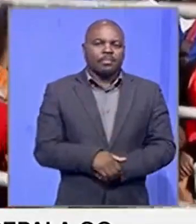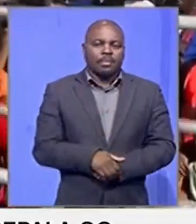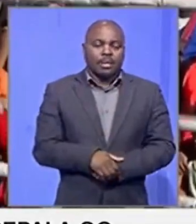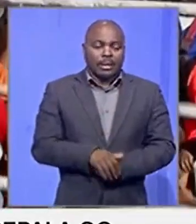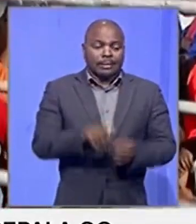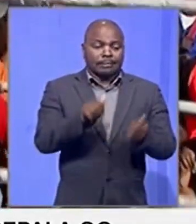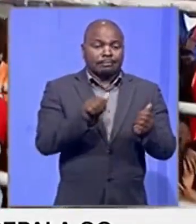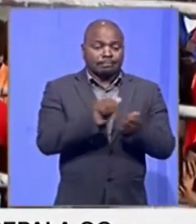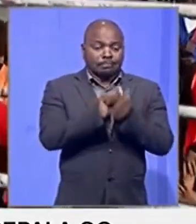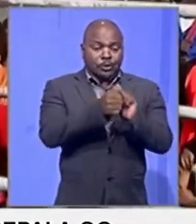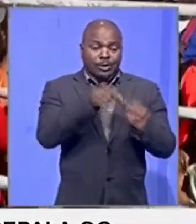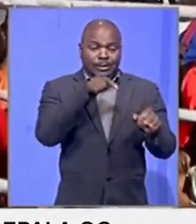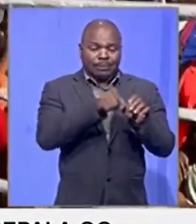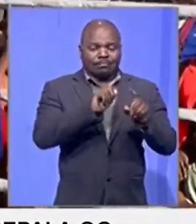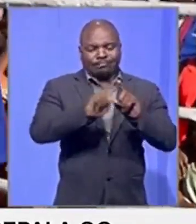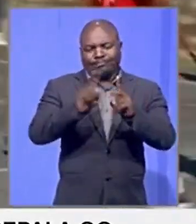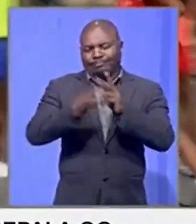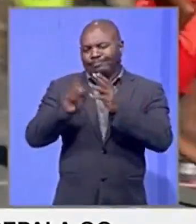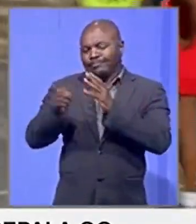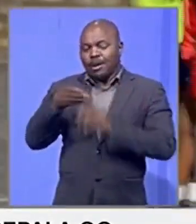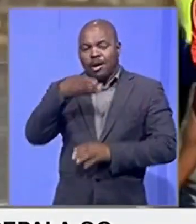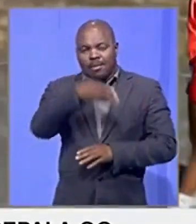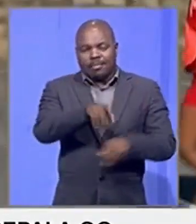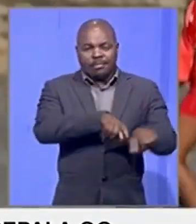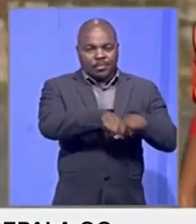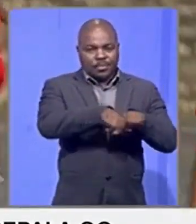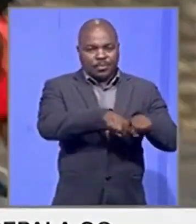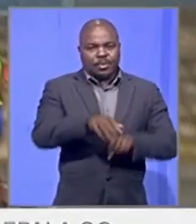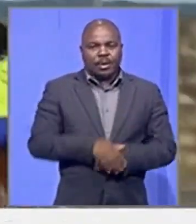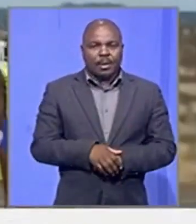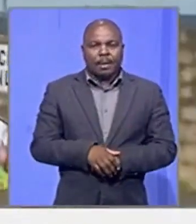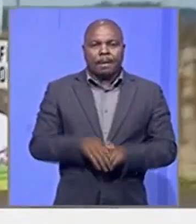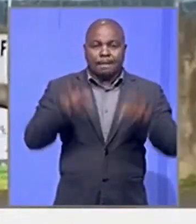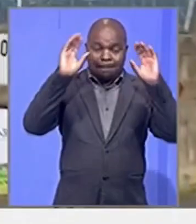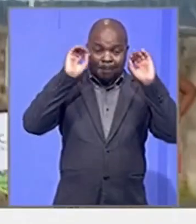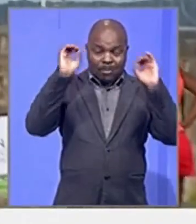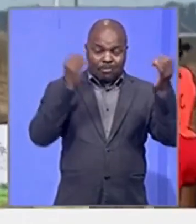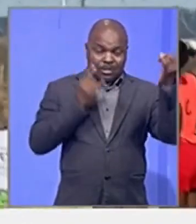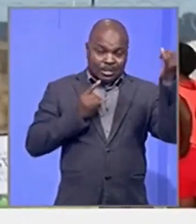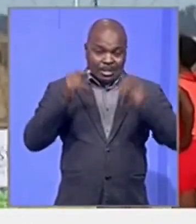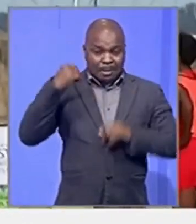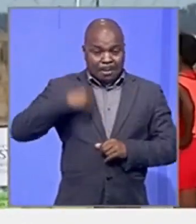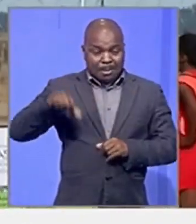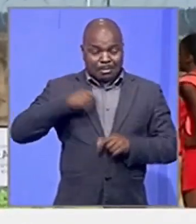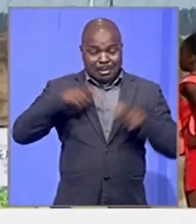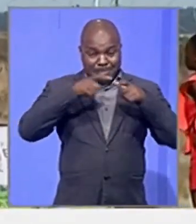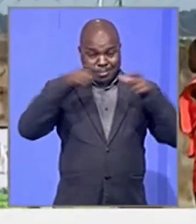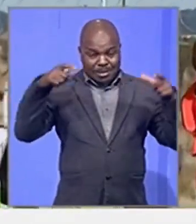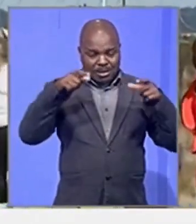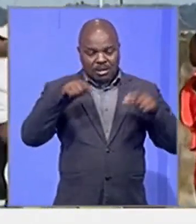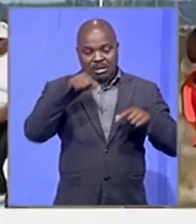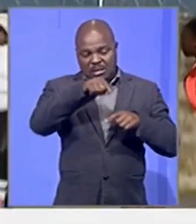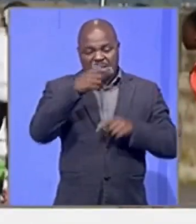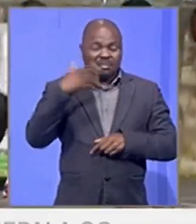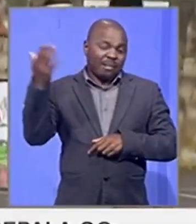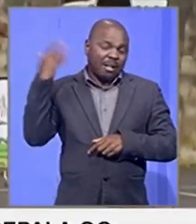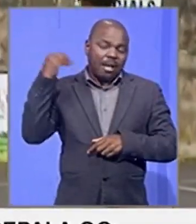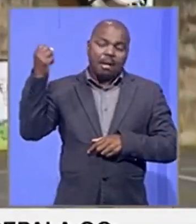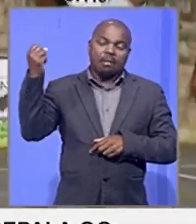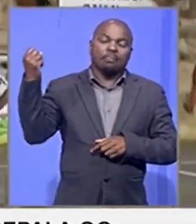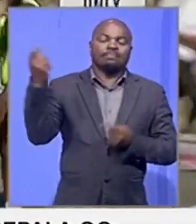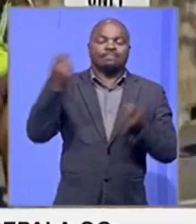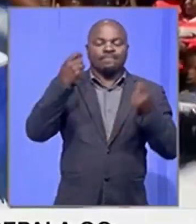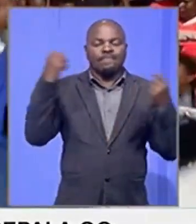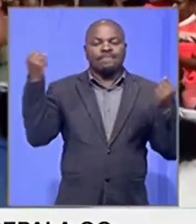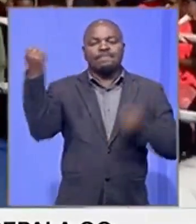Kgaisano eno e akaretsa metshameko e farologaneng. Masepala mogolo wa Buffalo City ke legae go bagaka ba le mmalwa